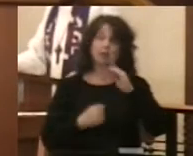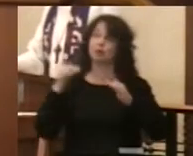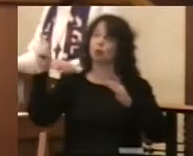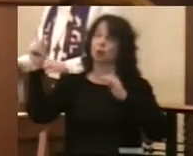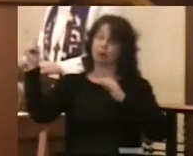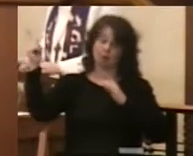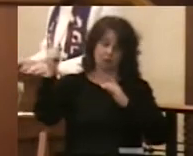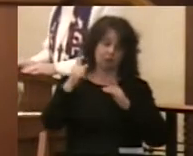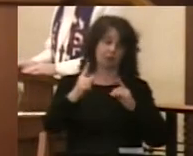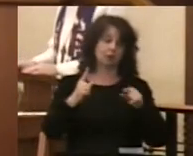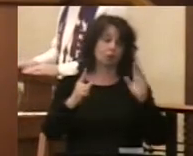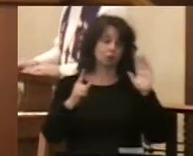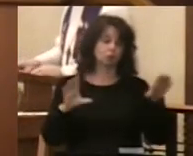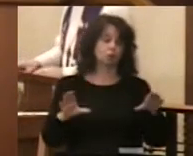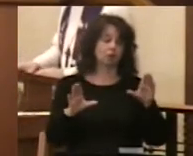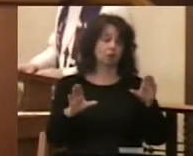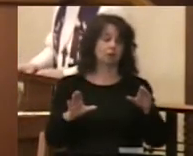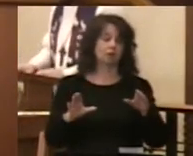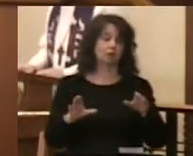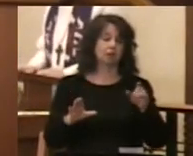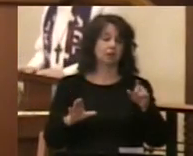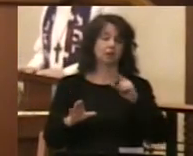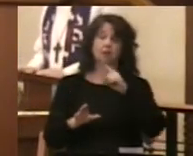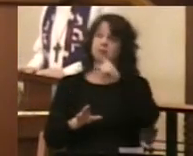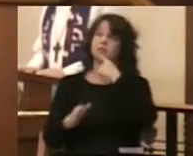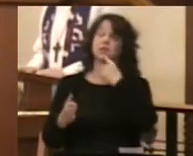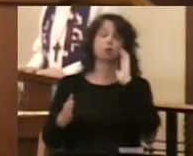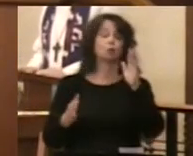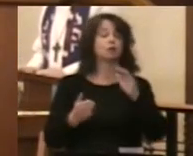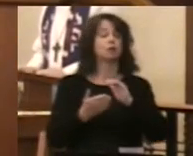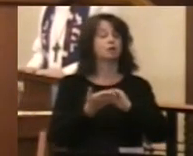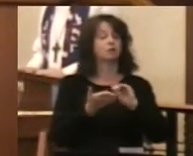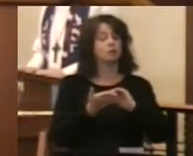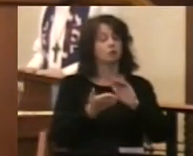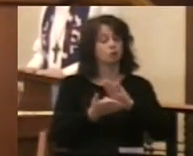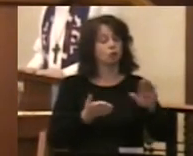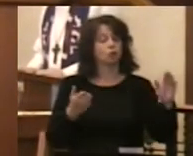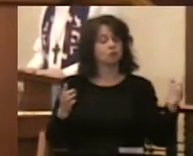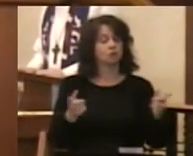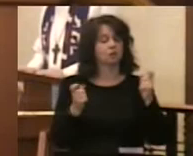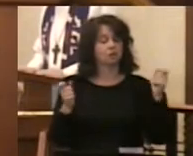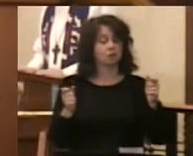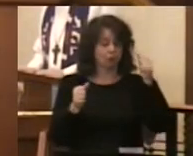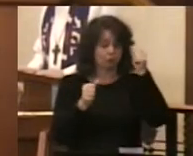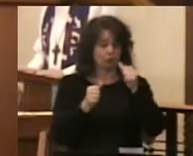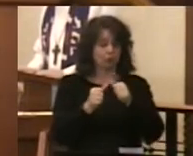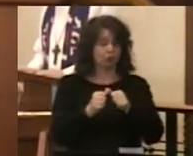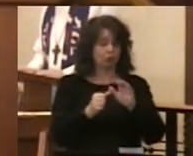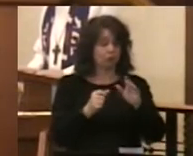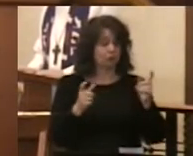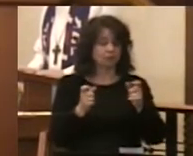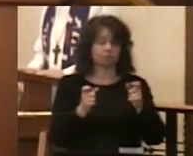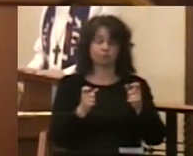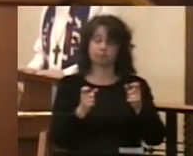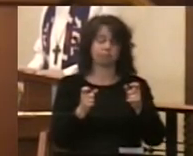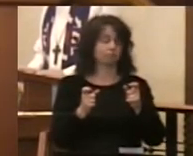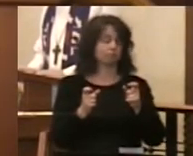do? He continues, for I will forgive your iniquity and remember your sin no more.